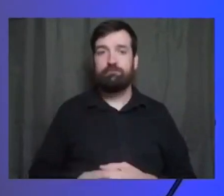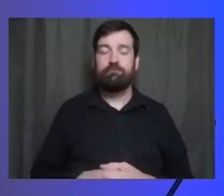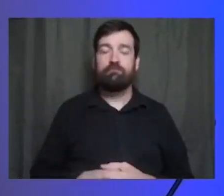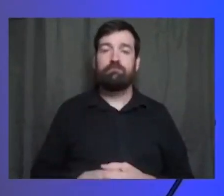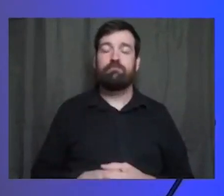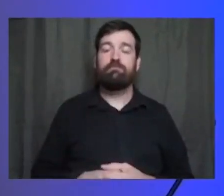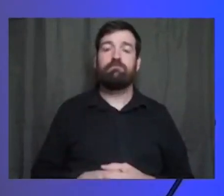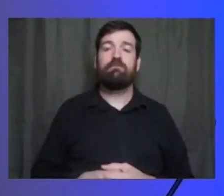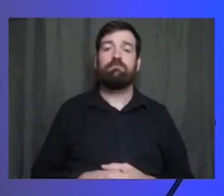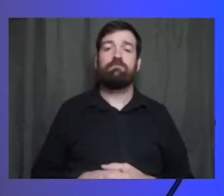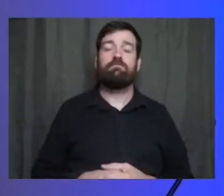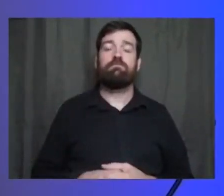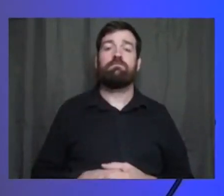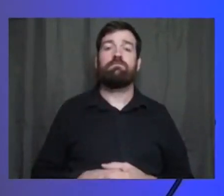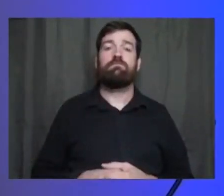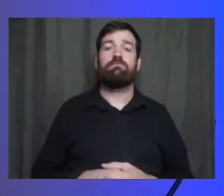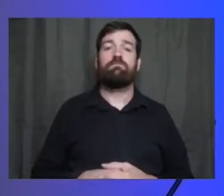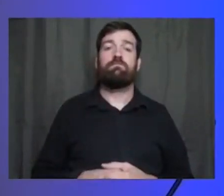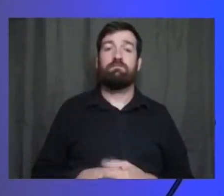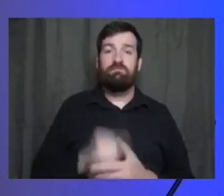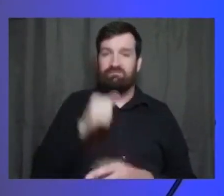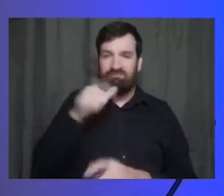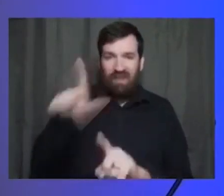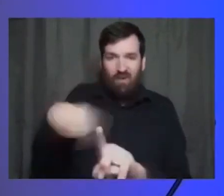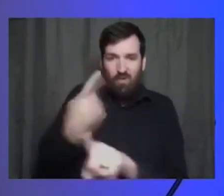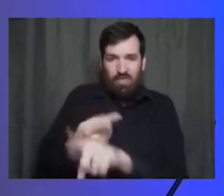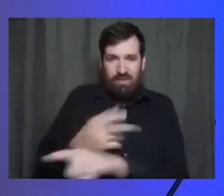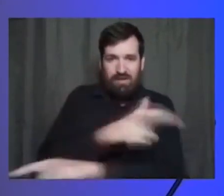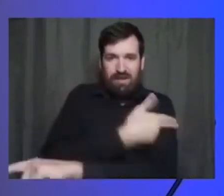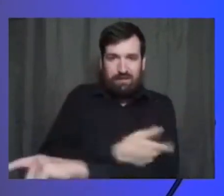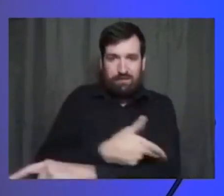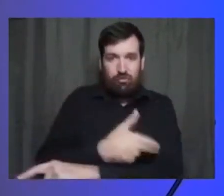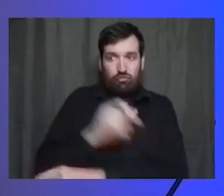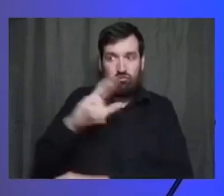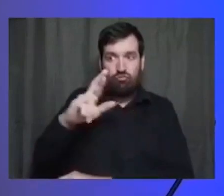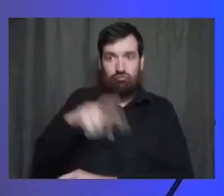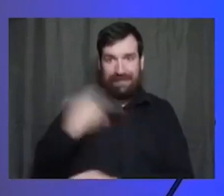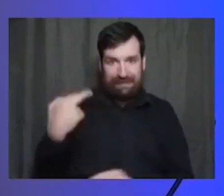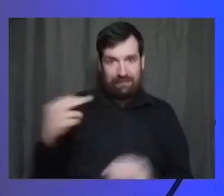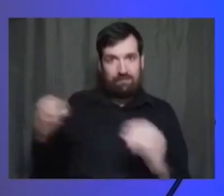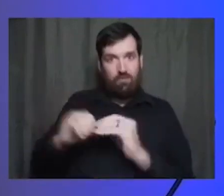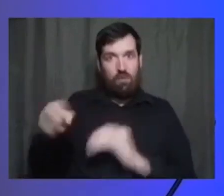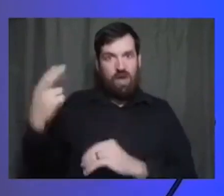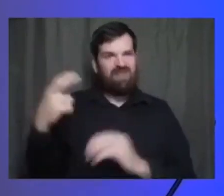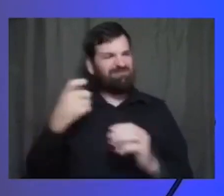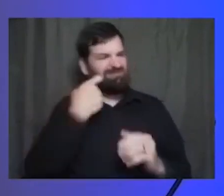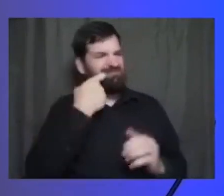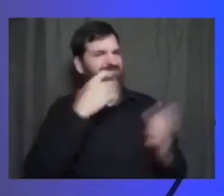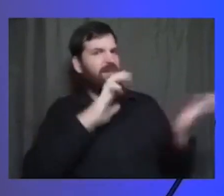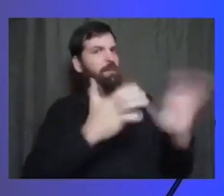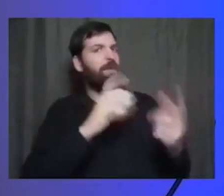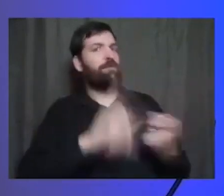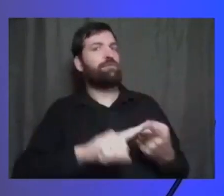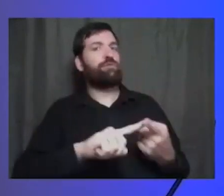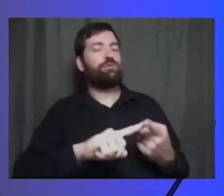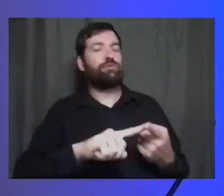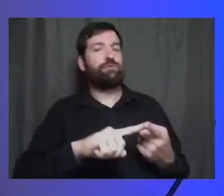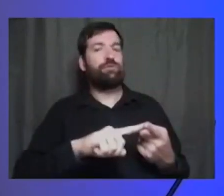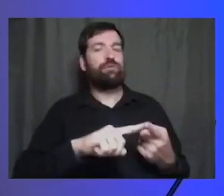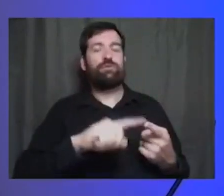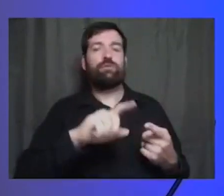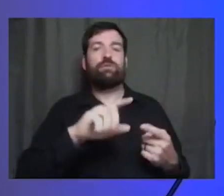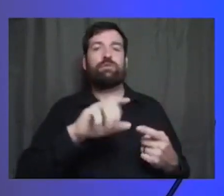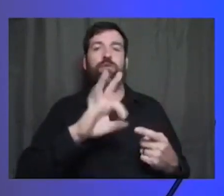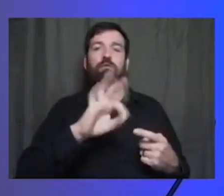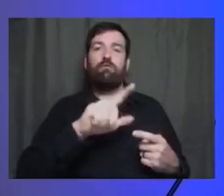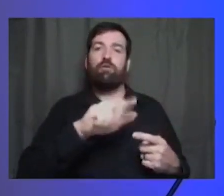is the hospitalization risk higher, so Dr. Hawkinson just compared it to influenza and how the hospitalization rate is double, the mortality rate is also